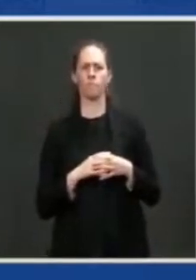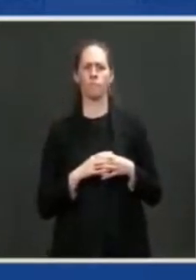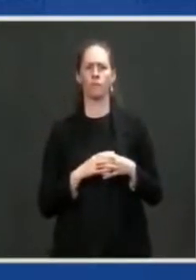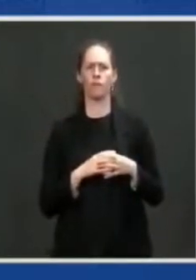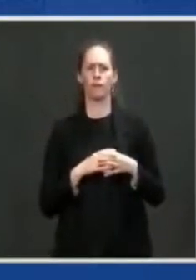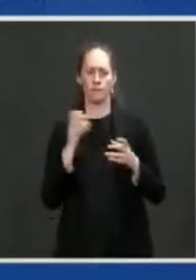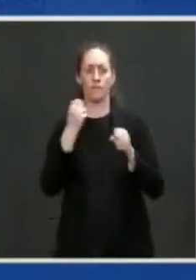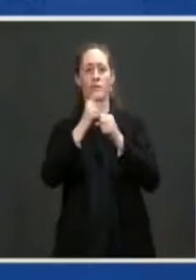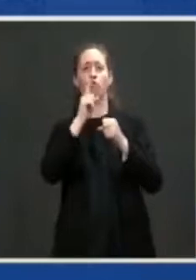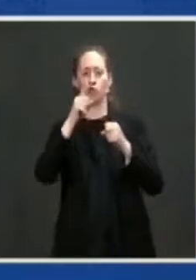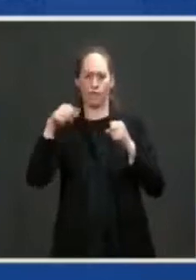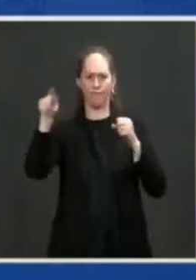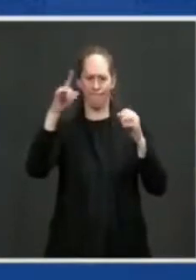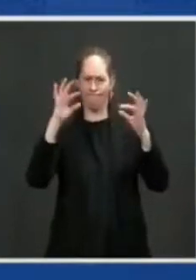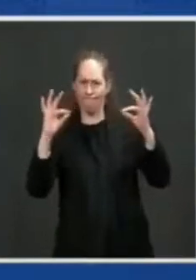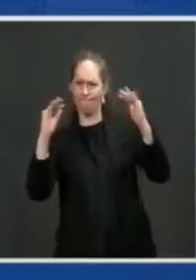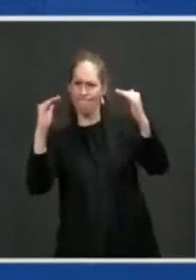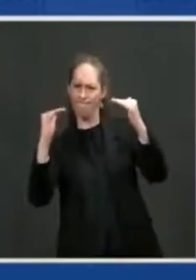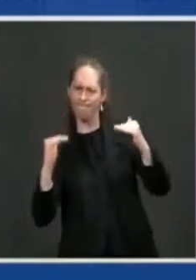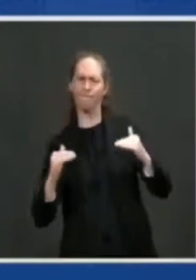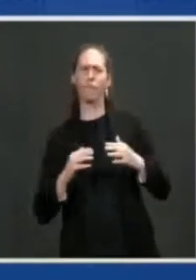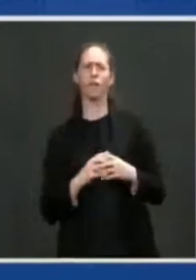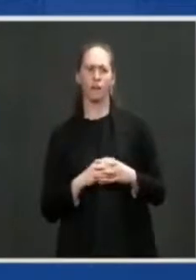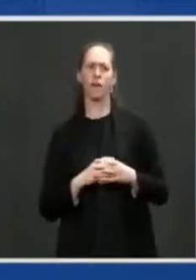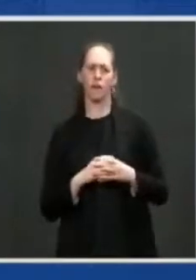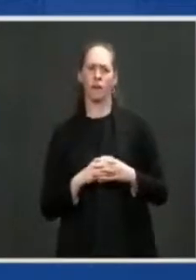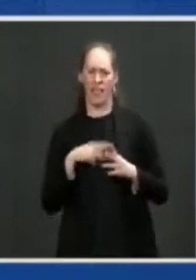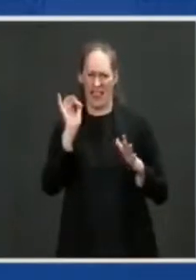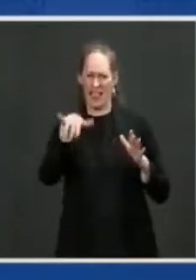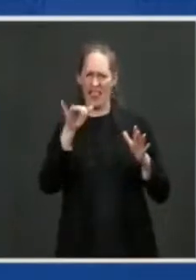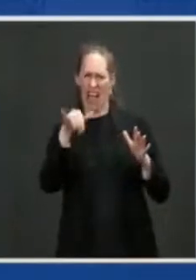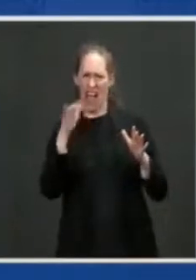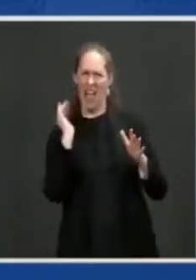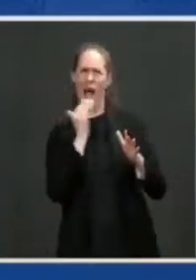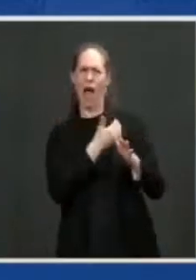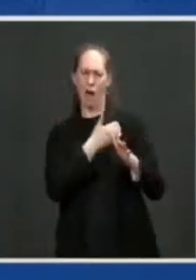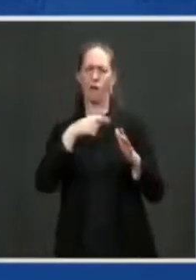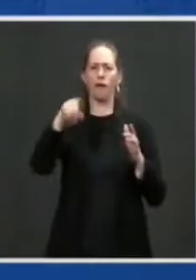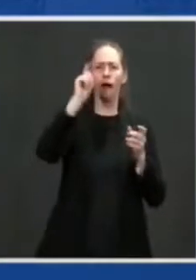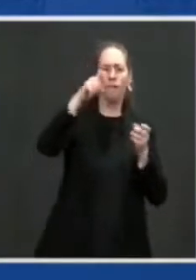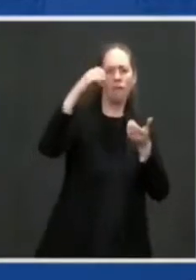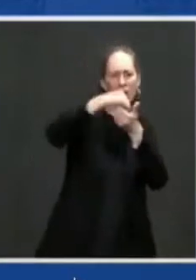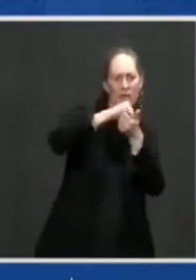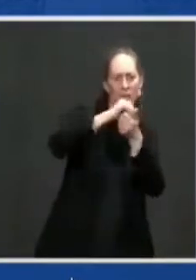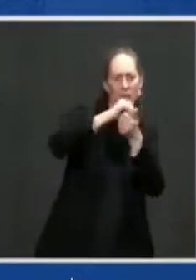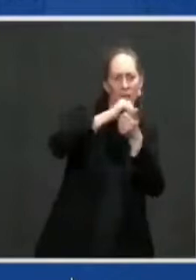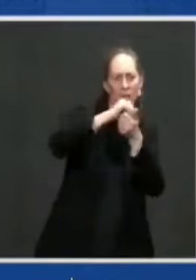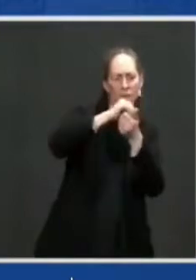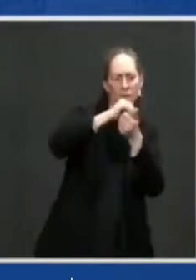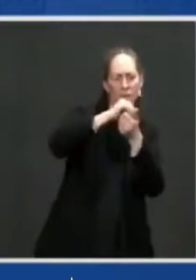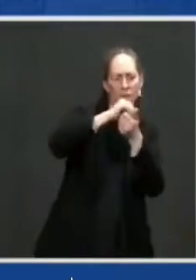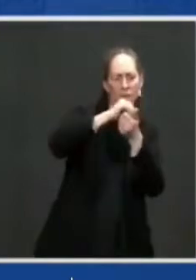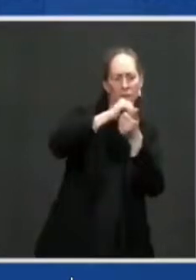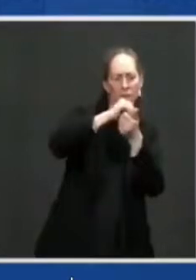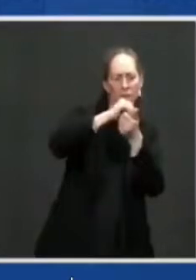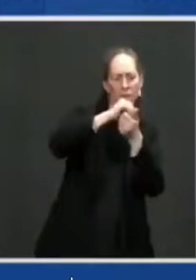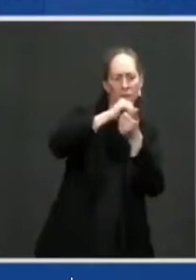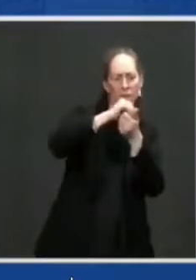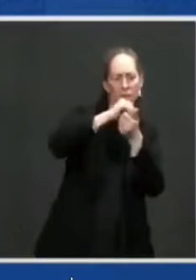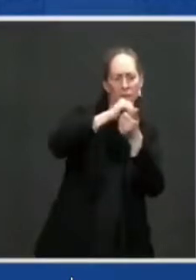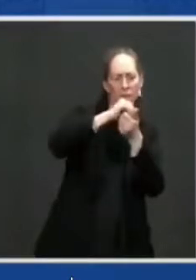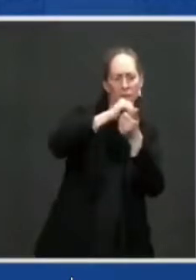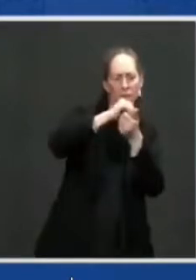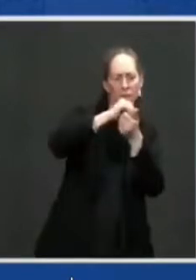that's what we're doing right now, consulting with our allies. Just very quick follow-up. You only got another hour now, okay? So that's what I mean. Look, they